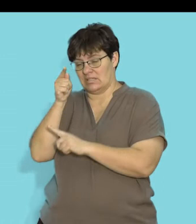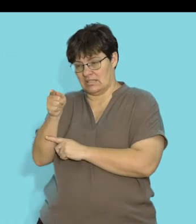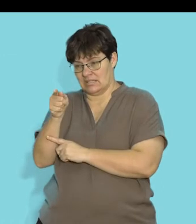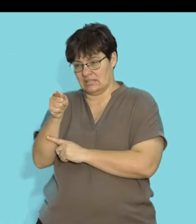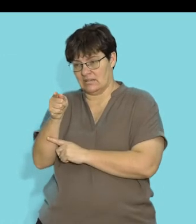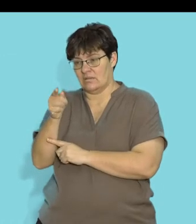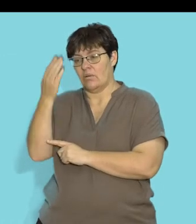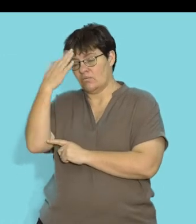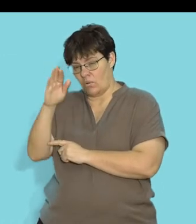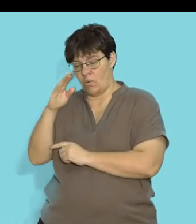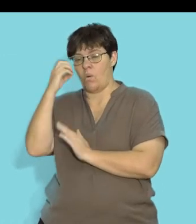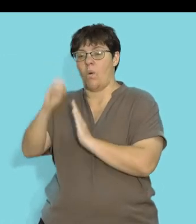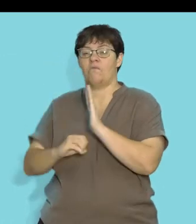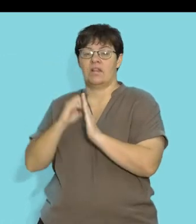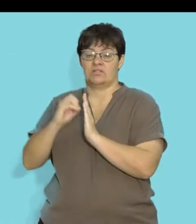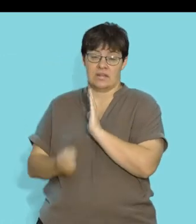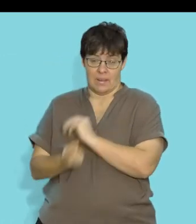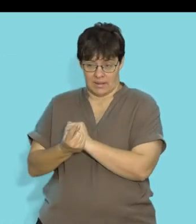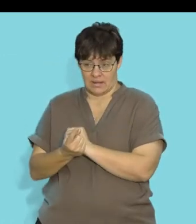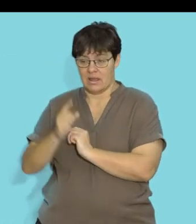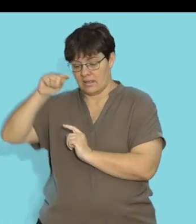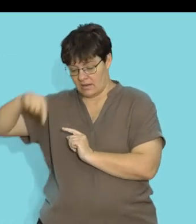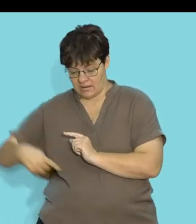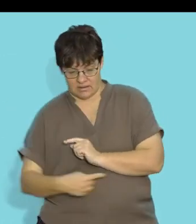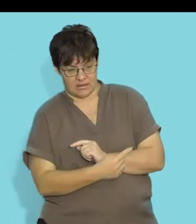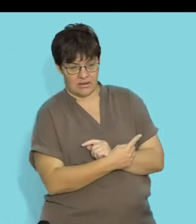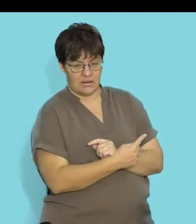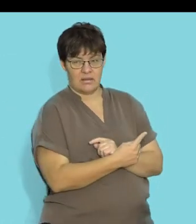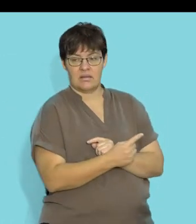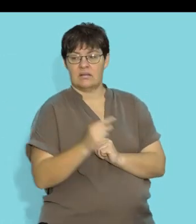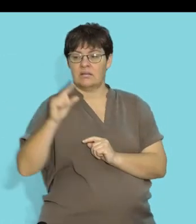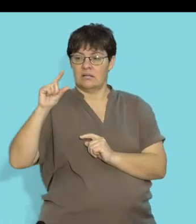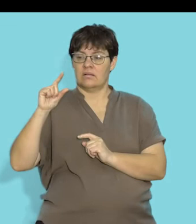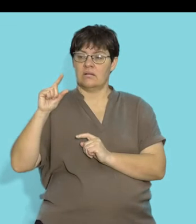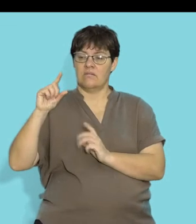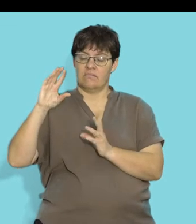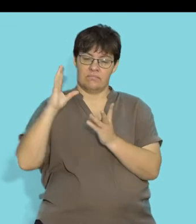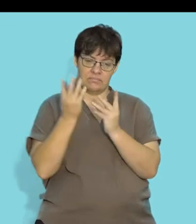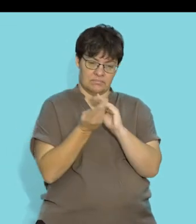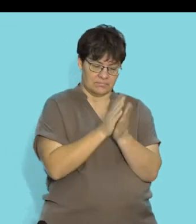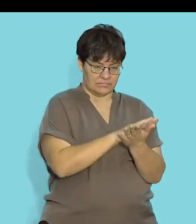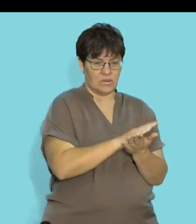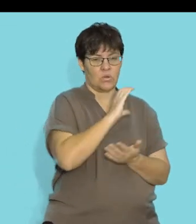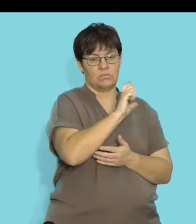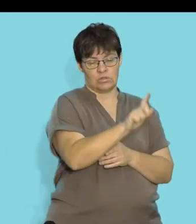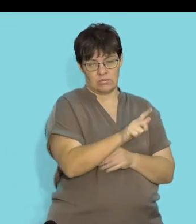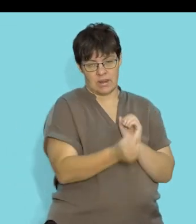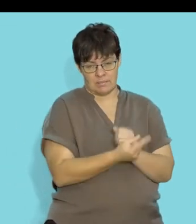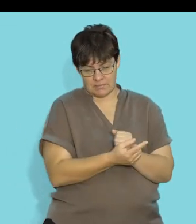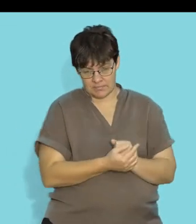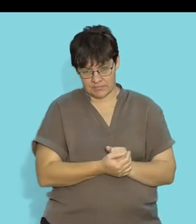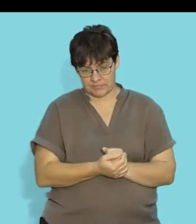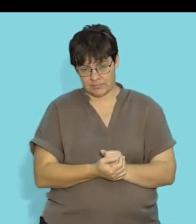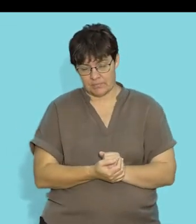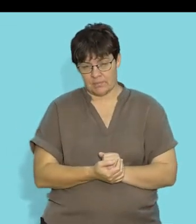midpoint here around where we know that ovulation occurs, and then finally we see the degeneration of that corpus luteum